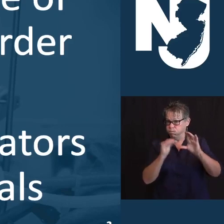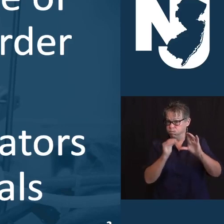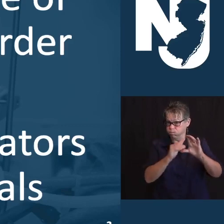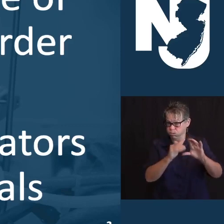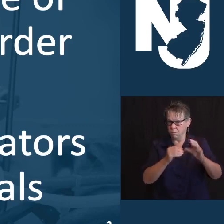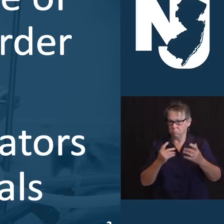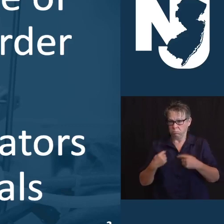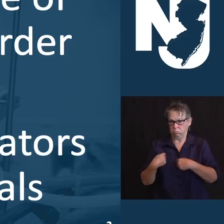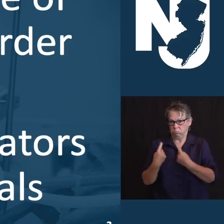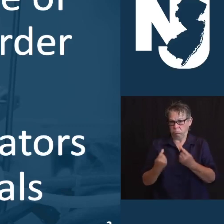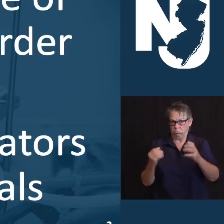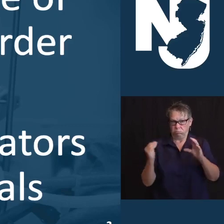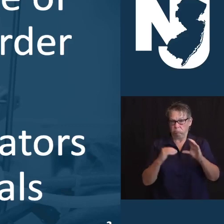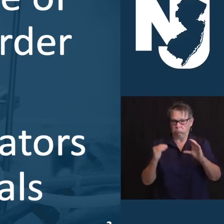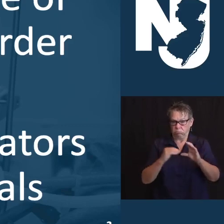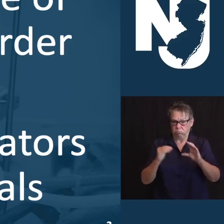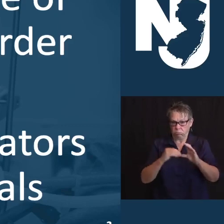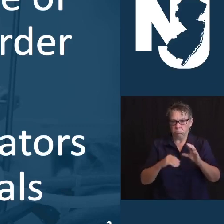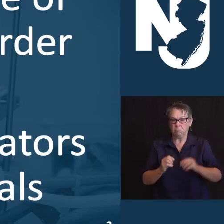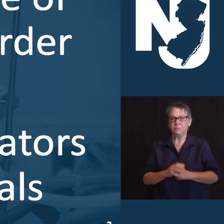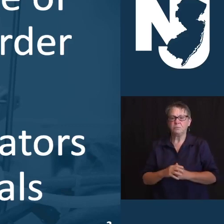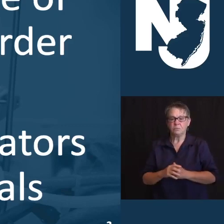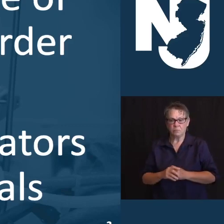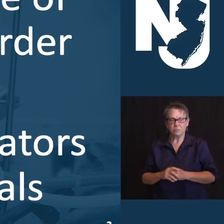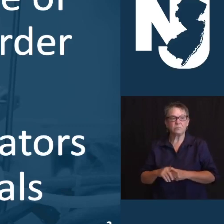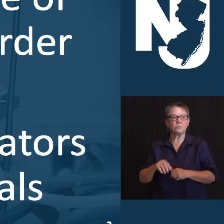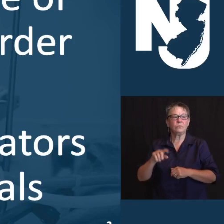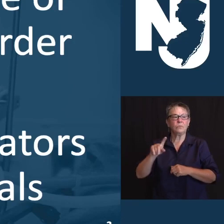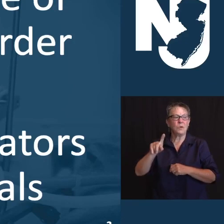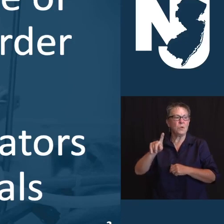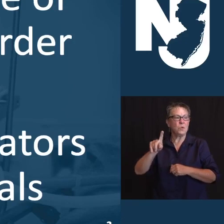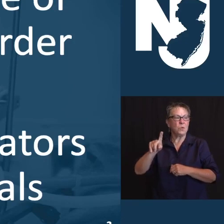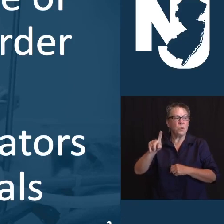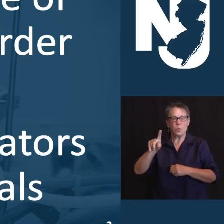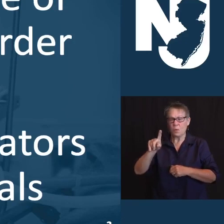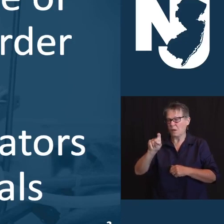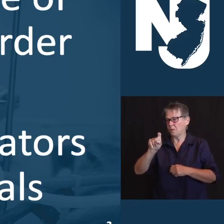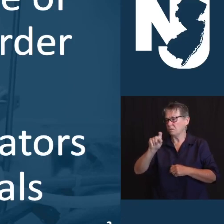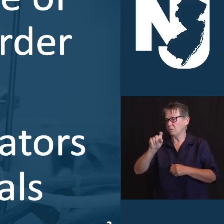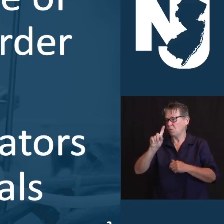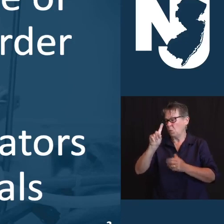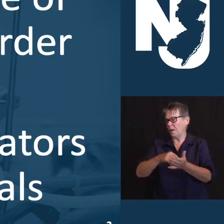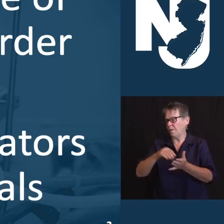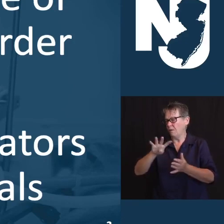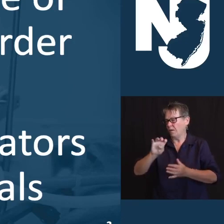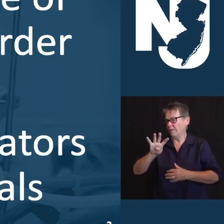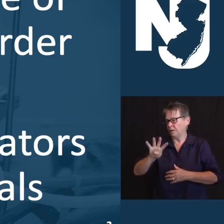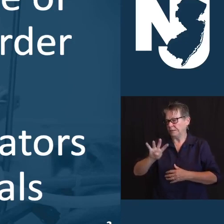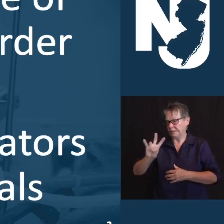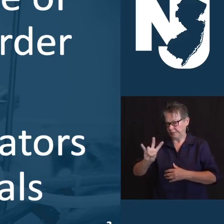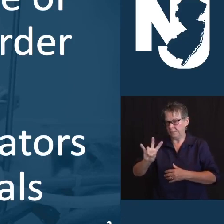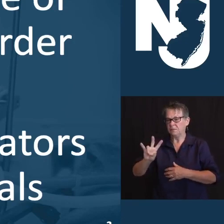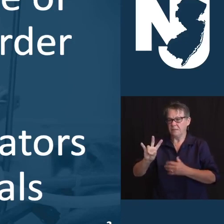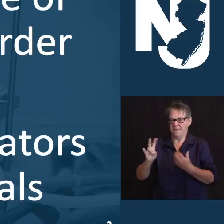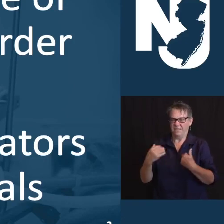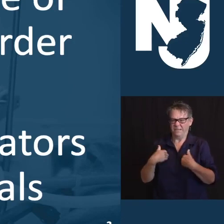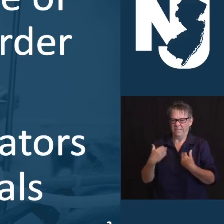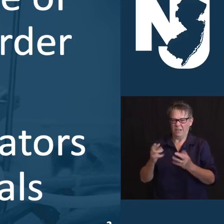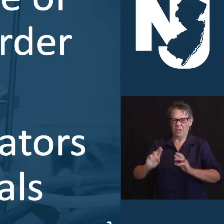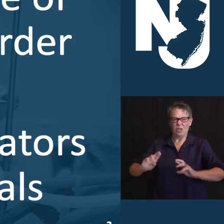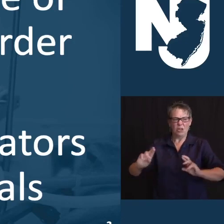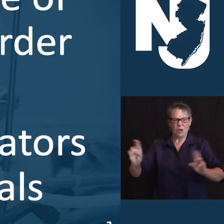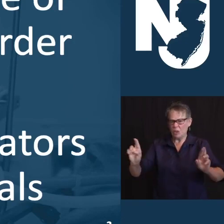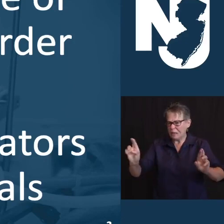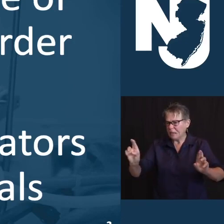1,447 ventilators that we can deploy at literally a moment's notice to any facility that finds itself facing a shortage of